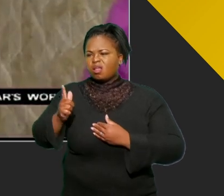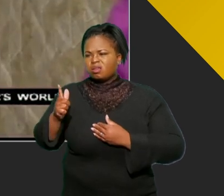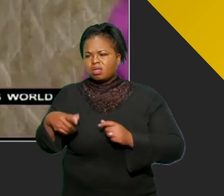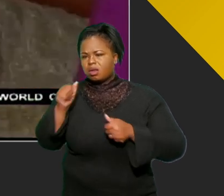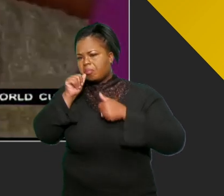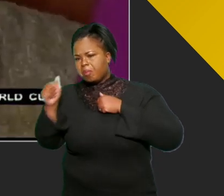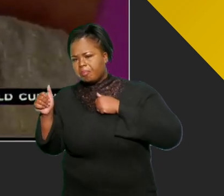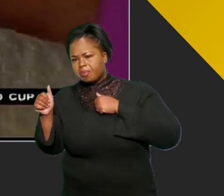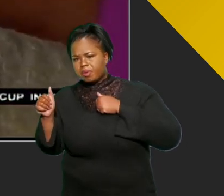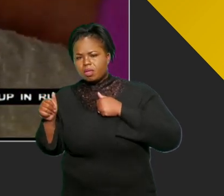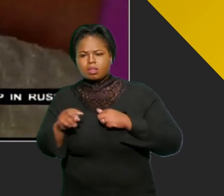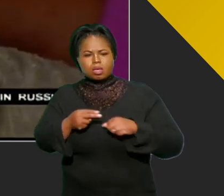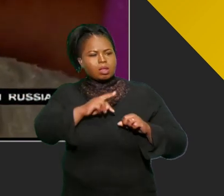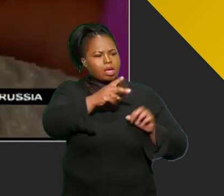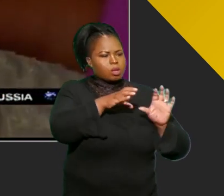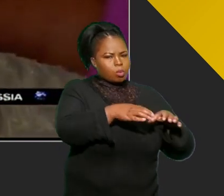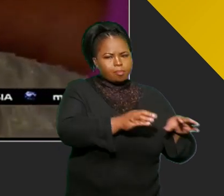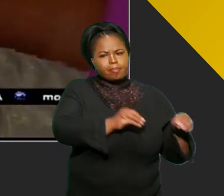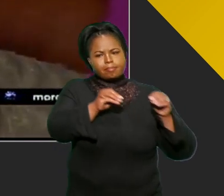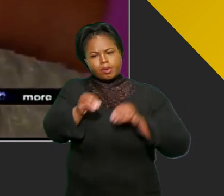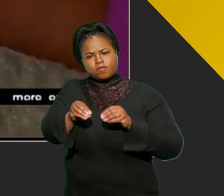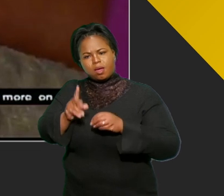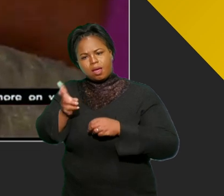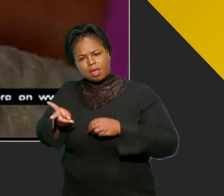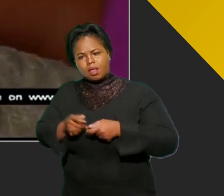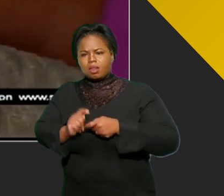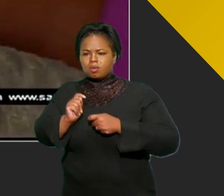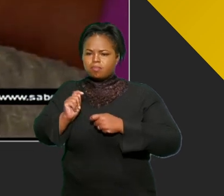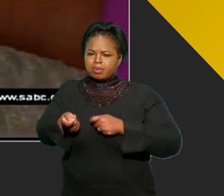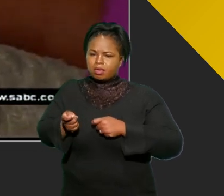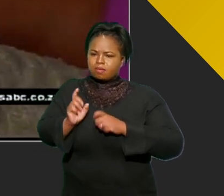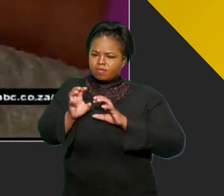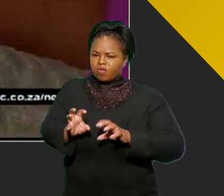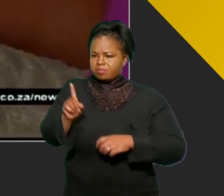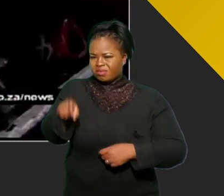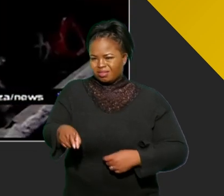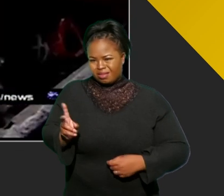it. And then another group will come and force us to pay them again.